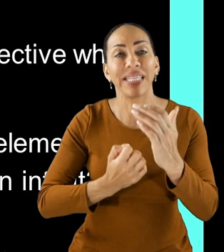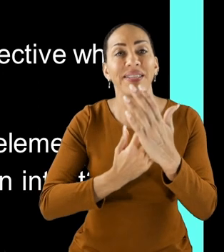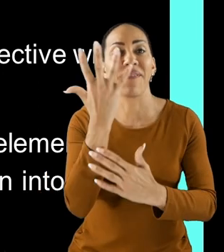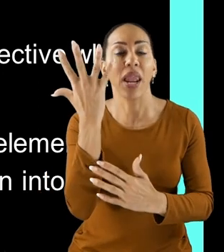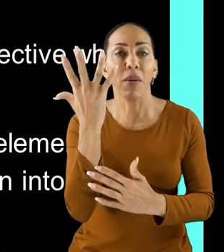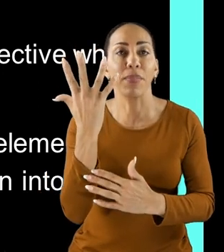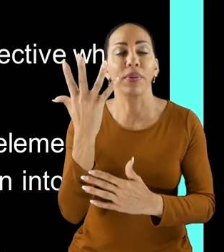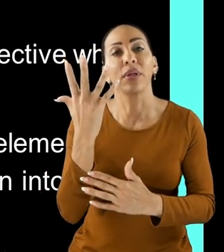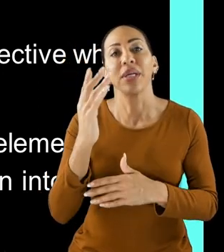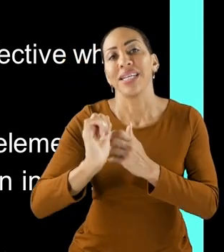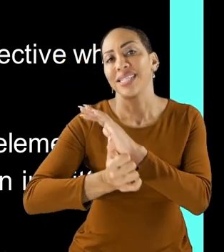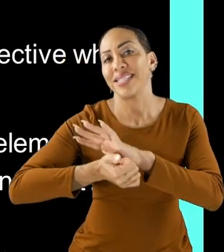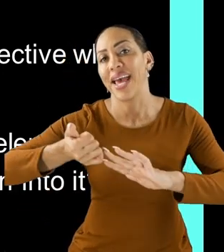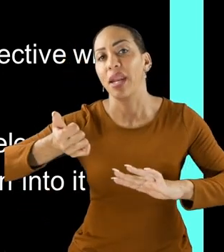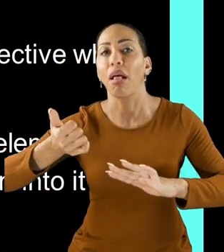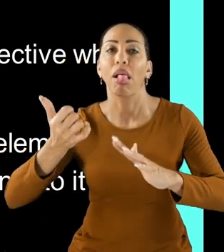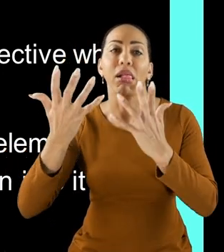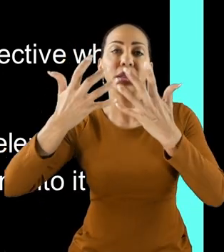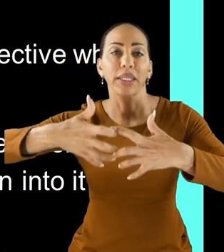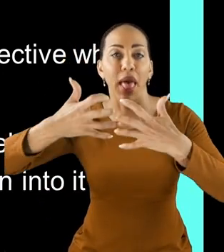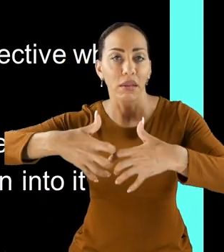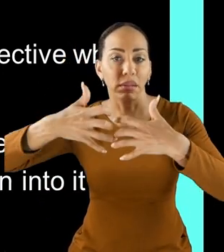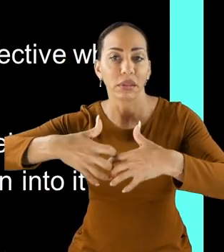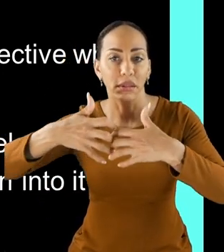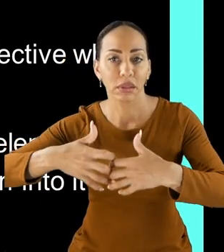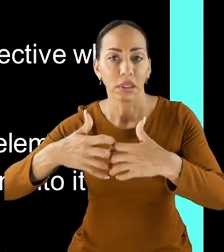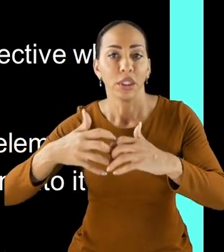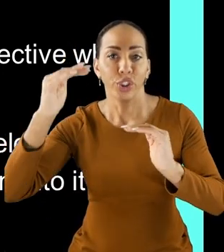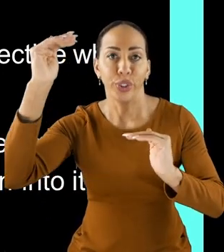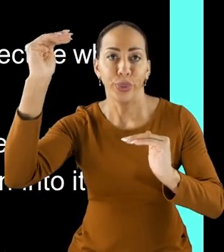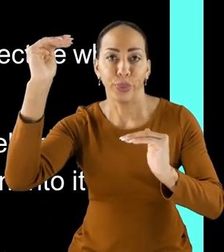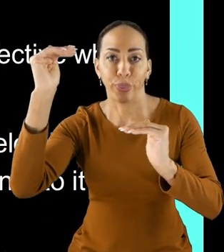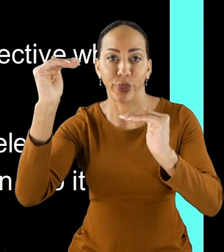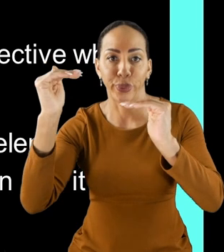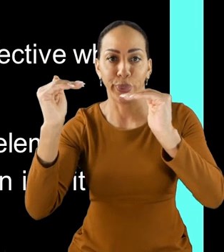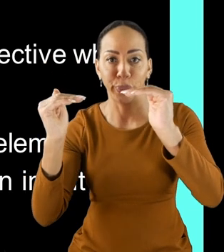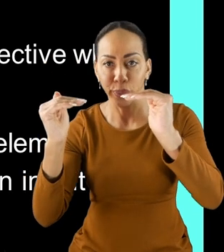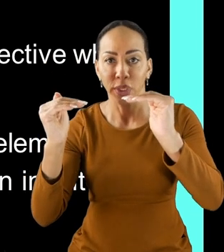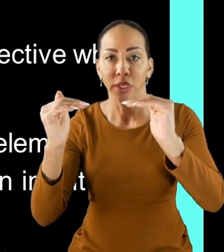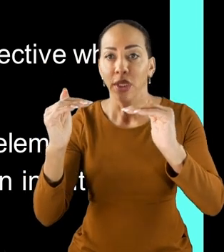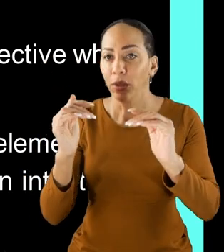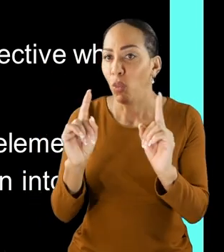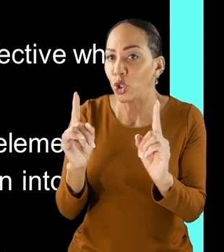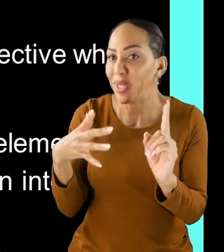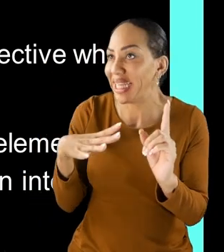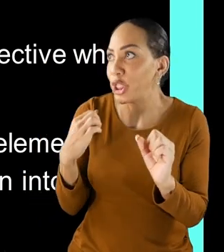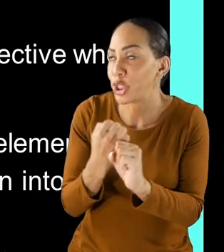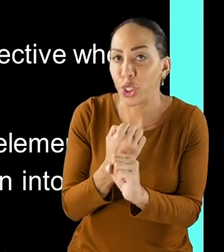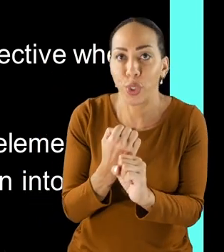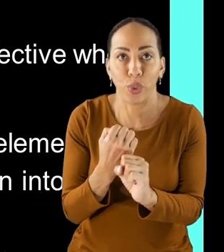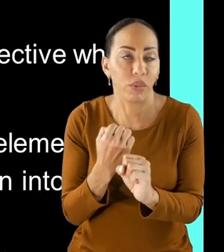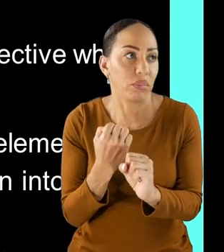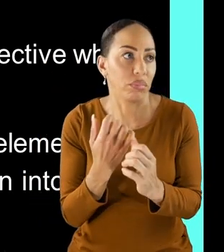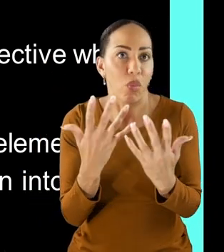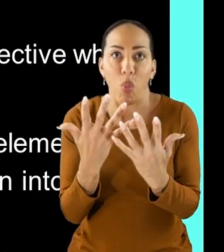how much work they are to learn, what we actually need to be able to do, what we need to look outside ourselves for. The